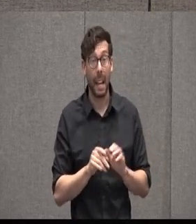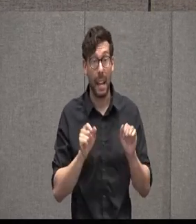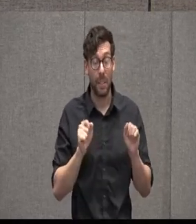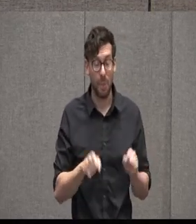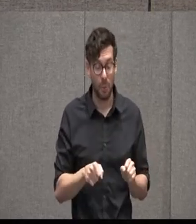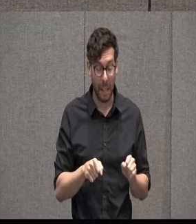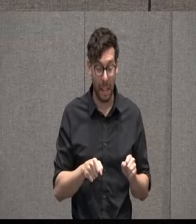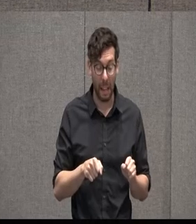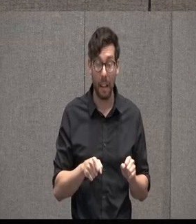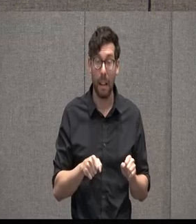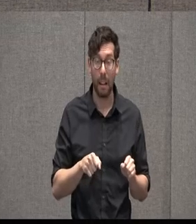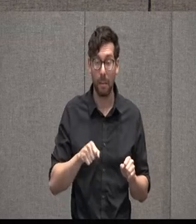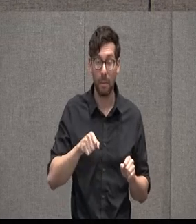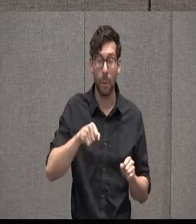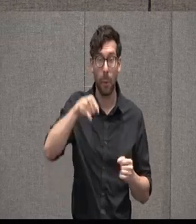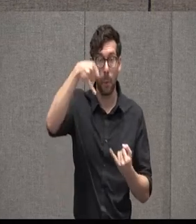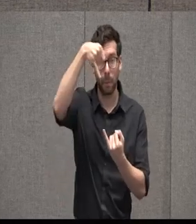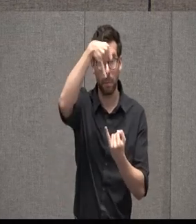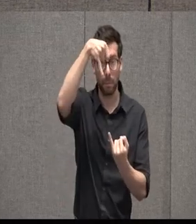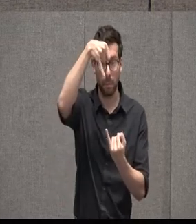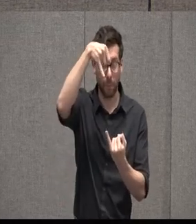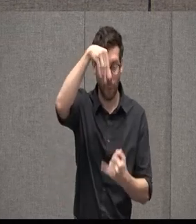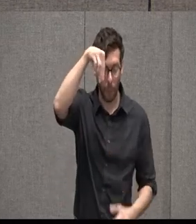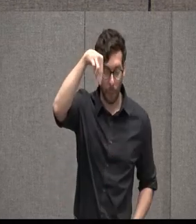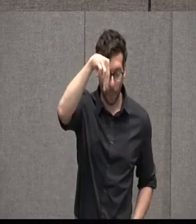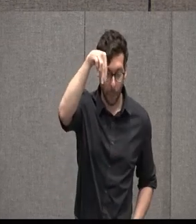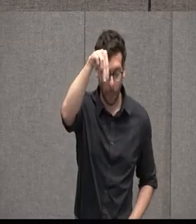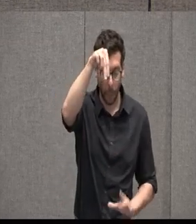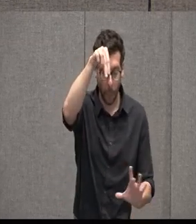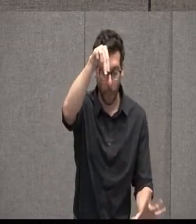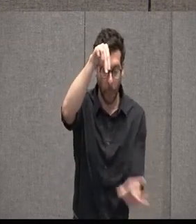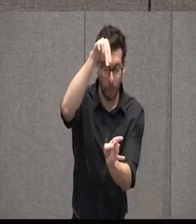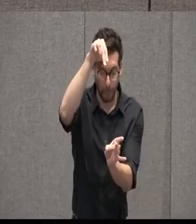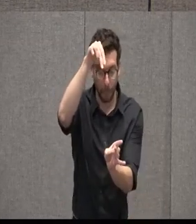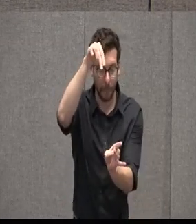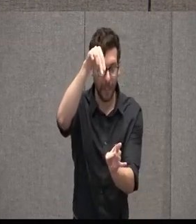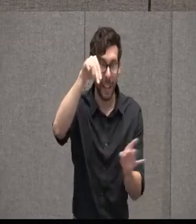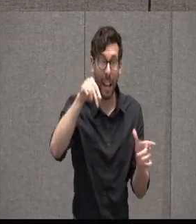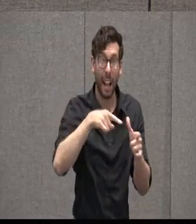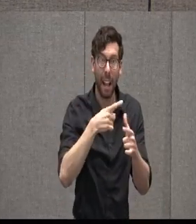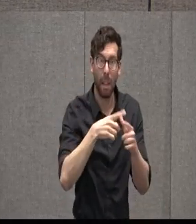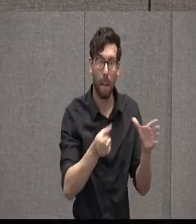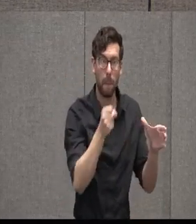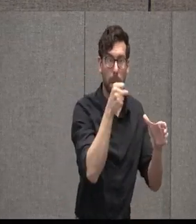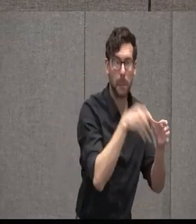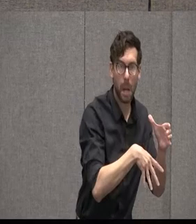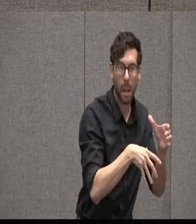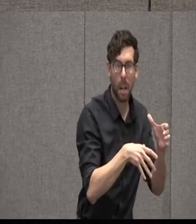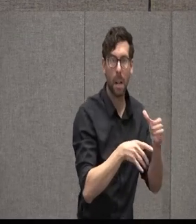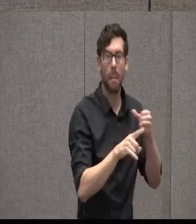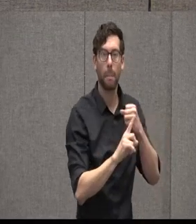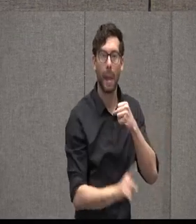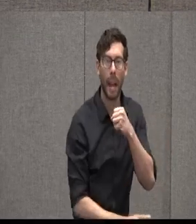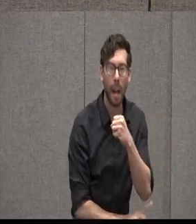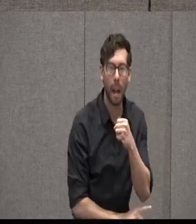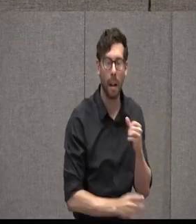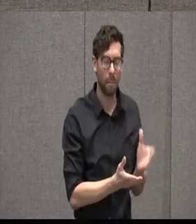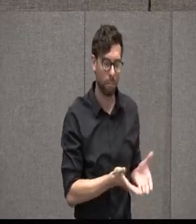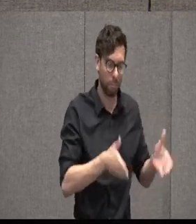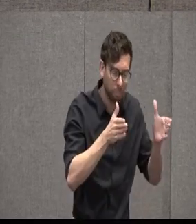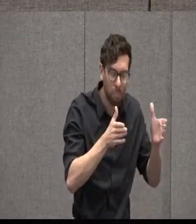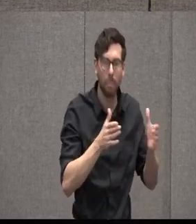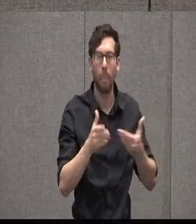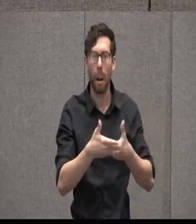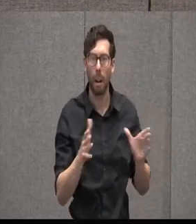in a box. So I wanted to show them to you. I'm gonna put them all back in this bag, and I'm going